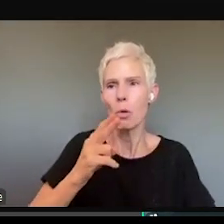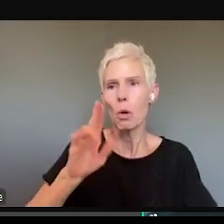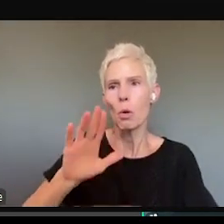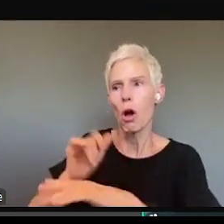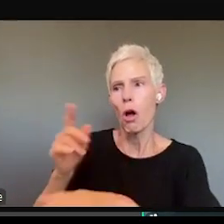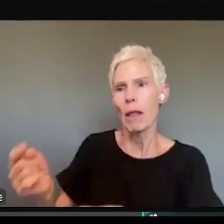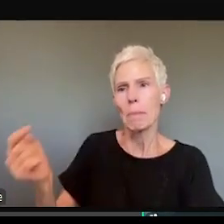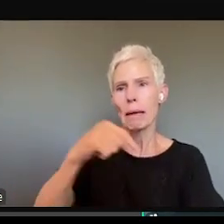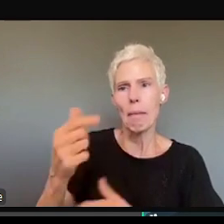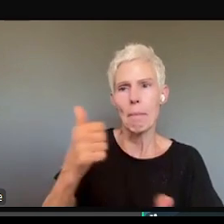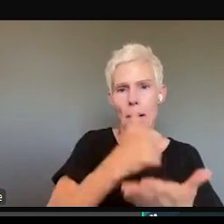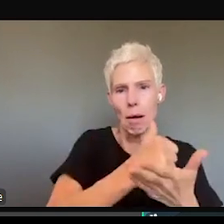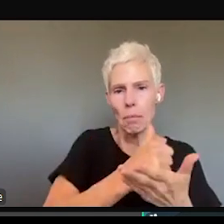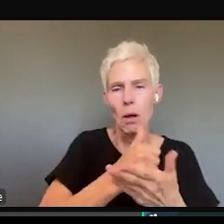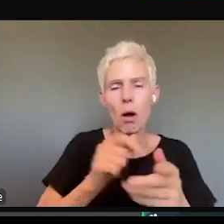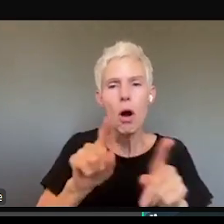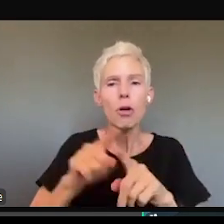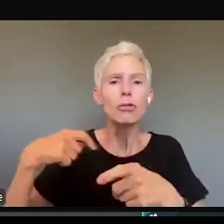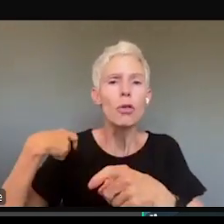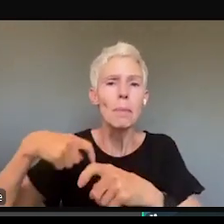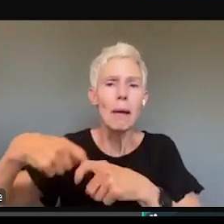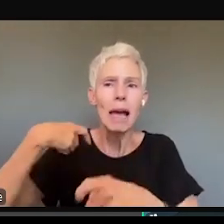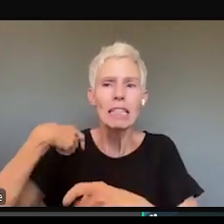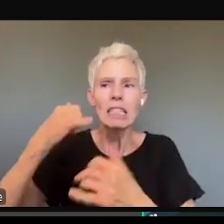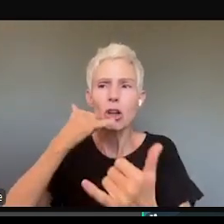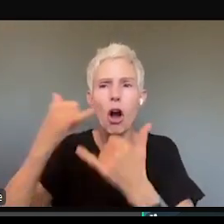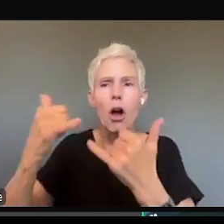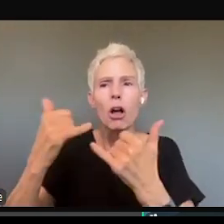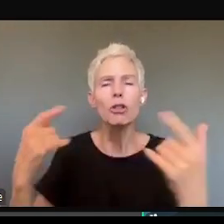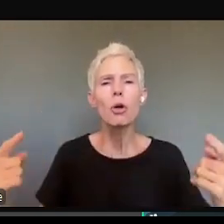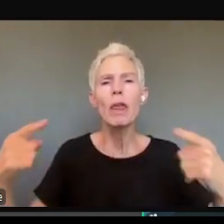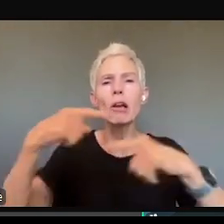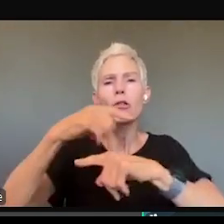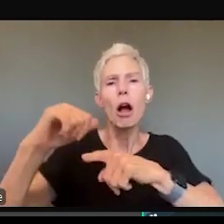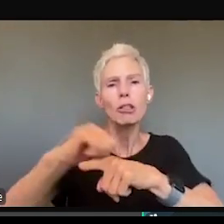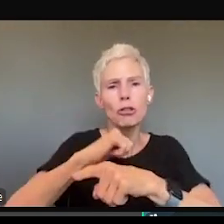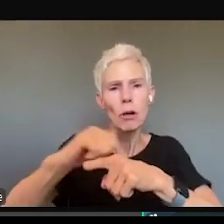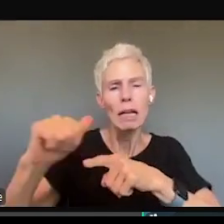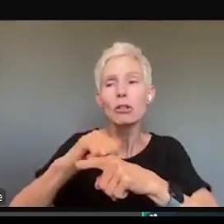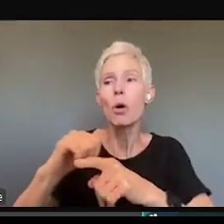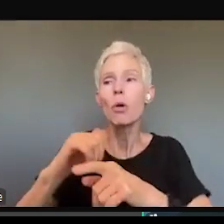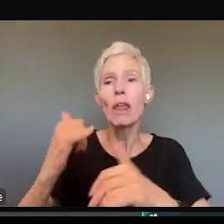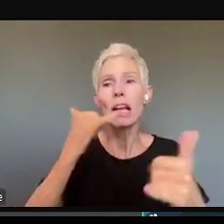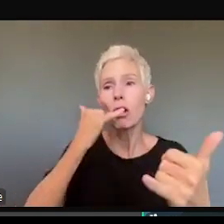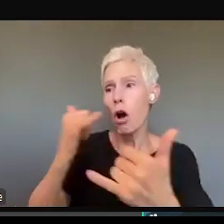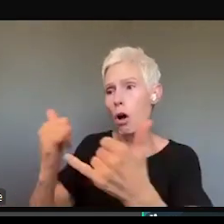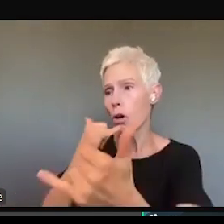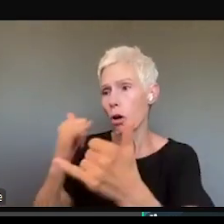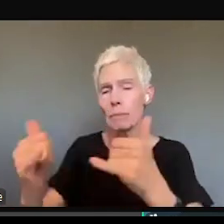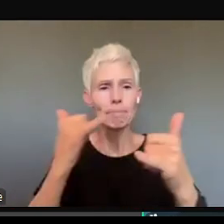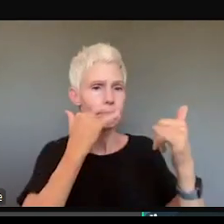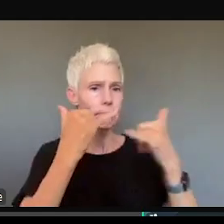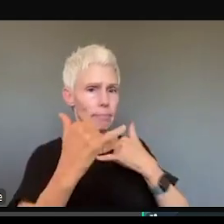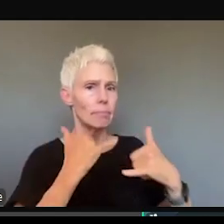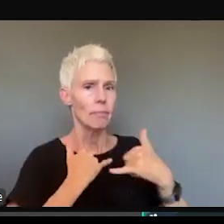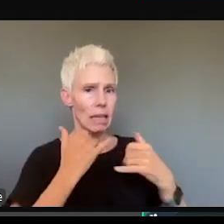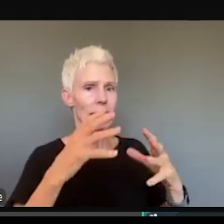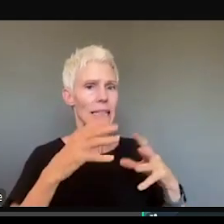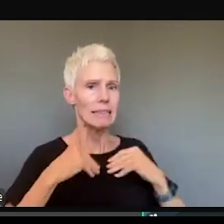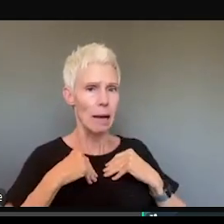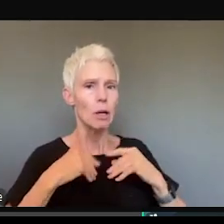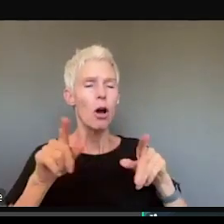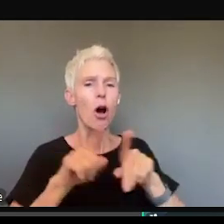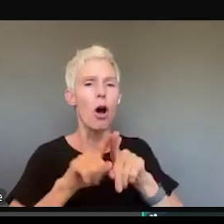our Spanish counselors kind of work together. They're cross-trained, and so they take those incoming calls, and then they also do those outgoing